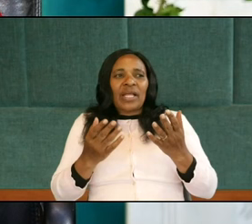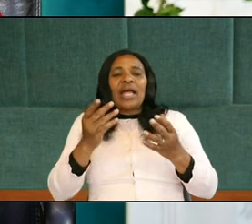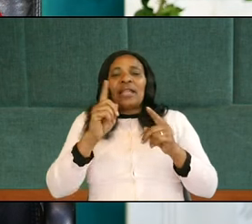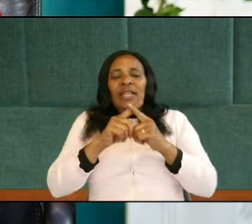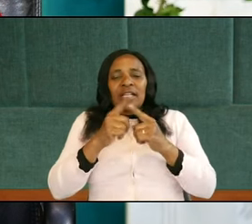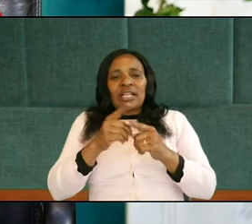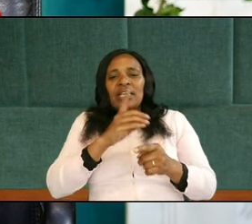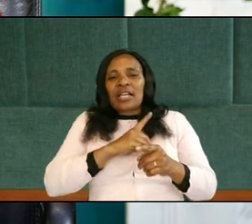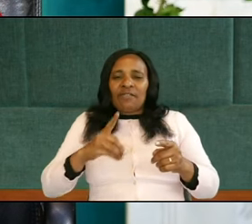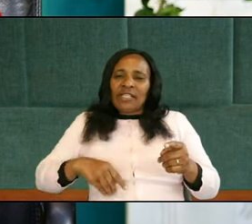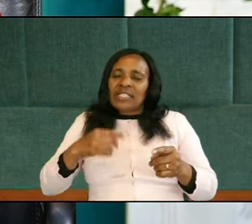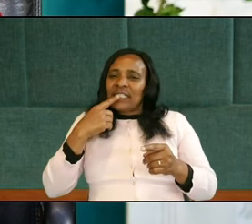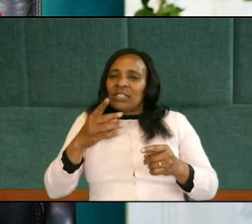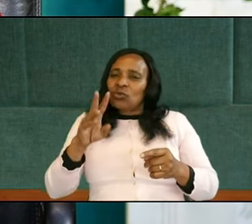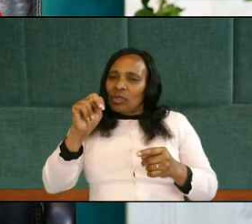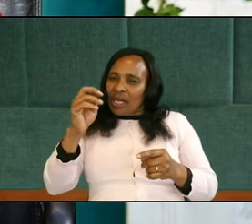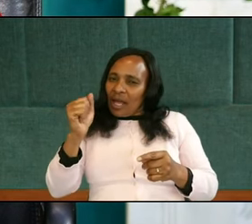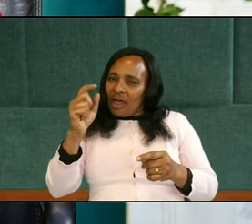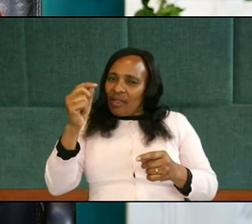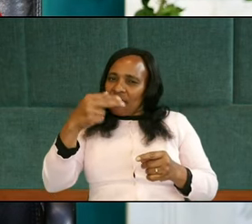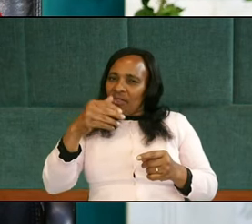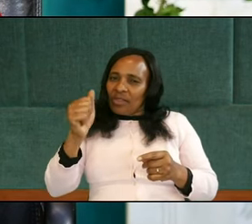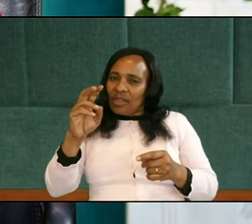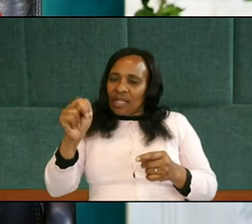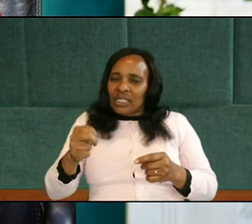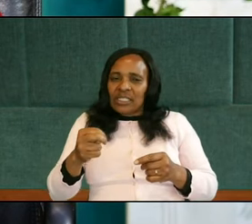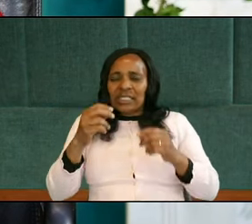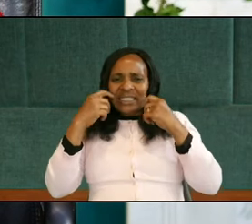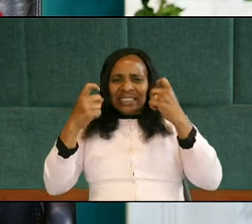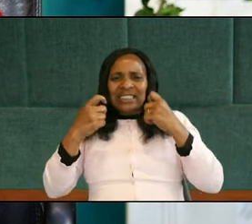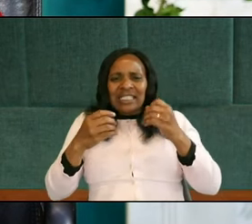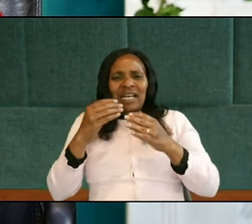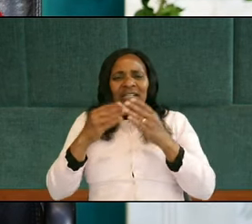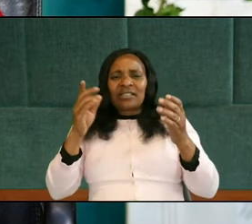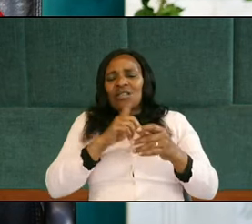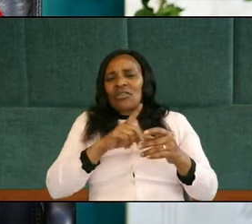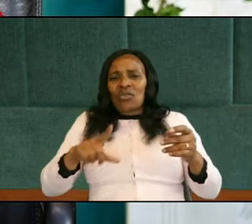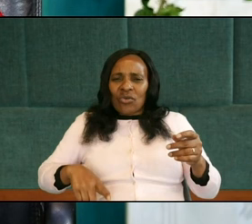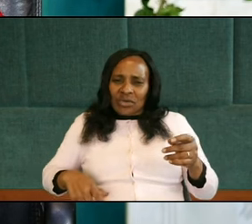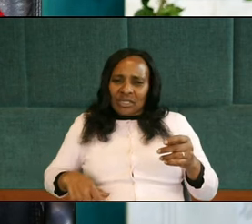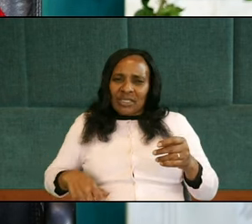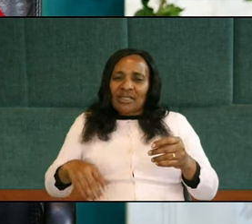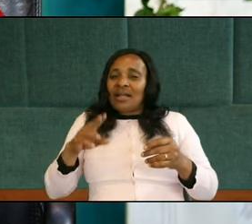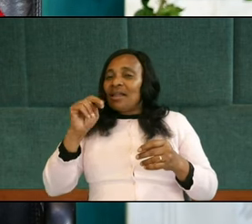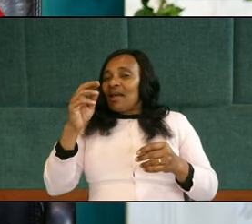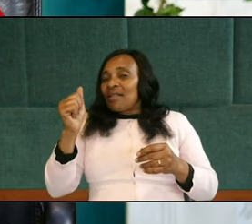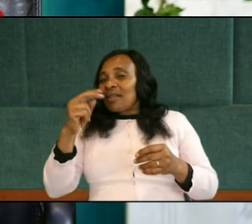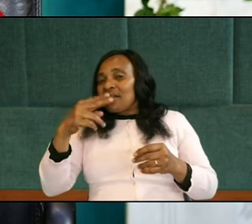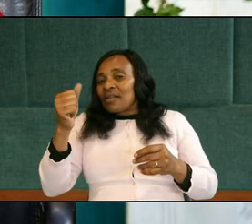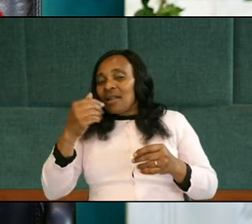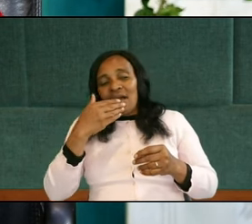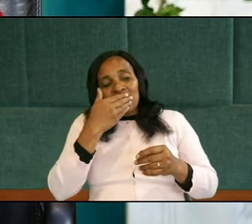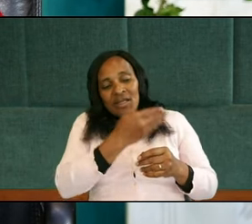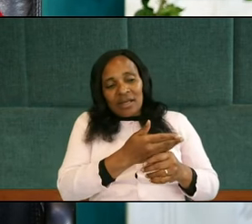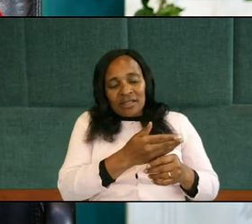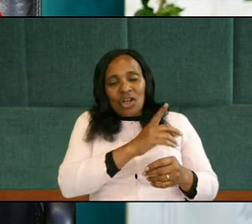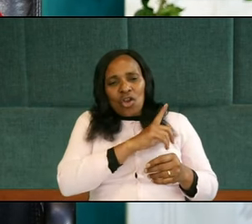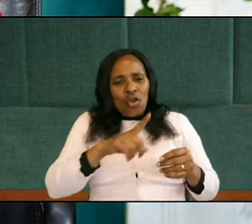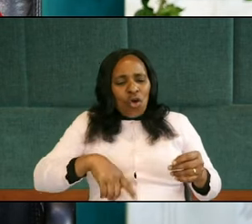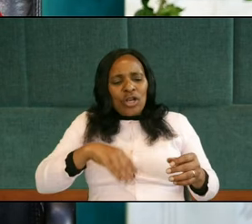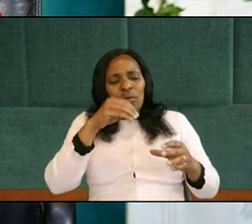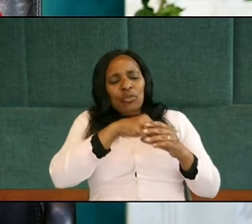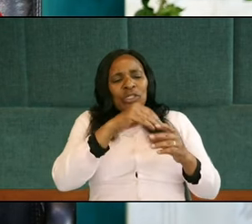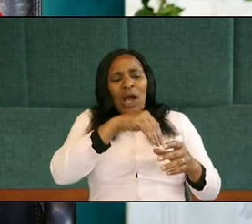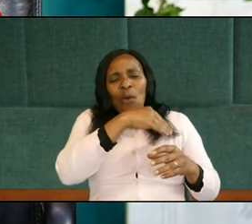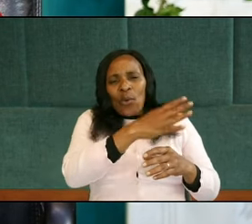David said unto Nathan, I have sinned against the Lord. And Nathan said unto David, the Lord also hath put away thy